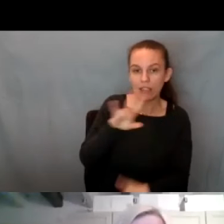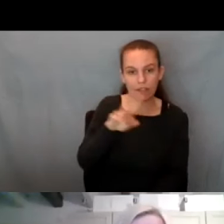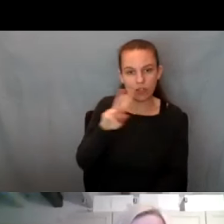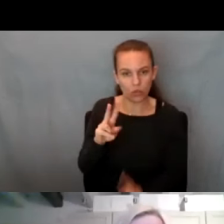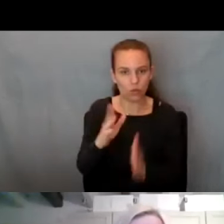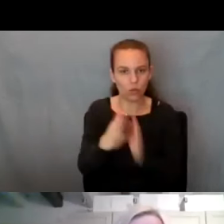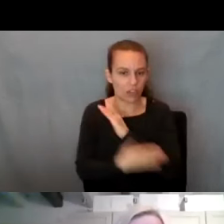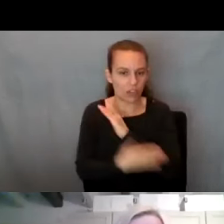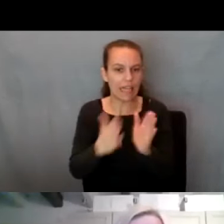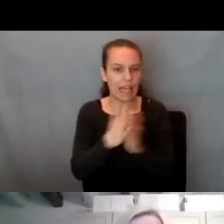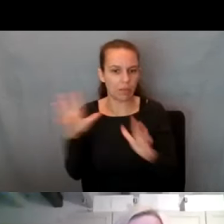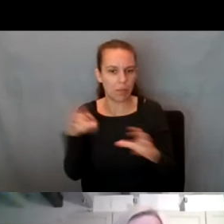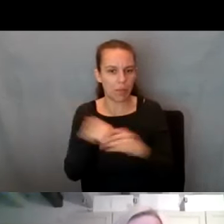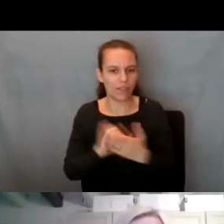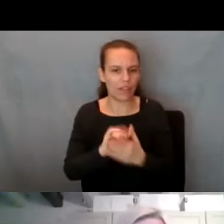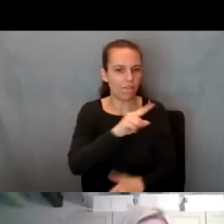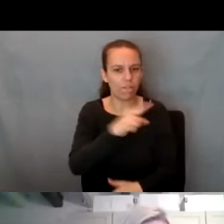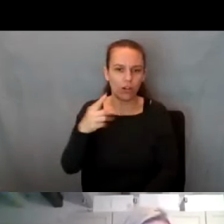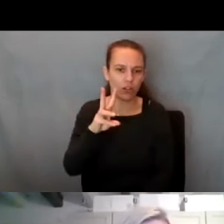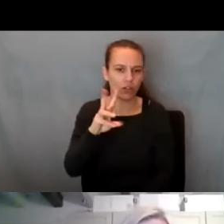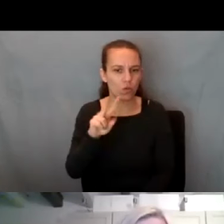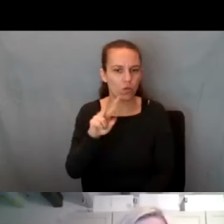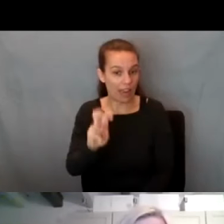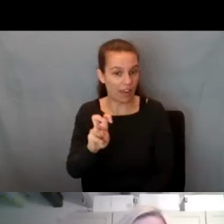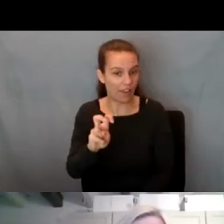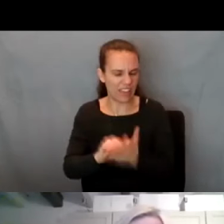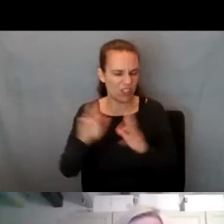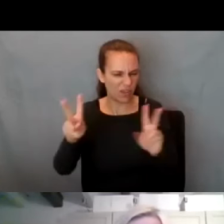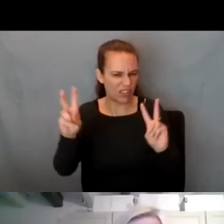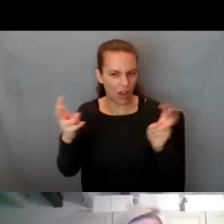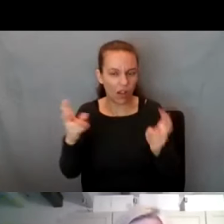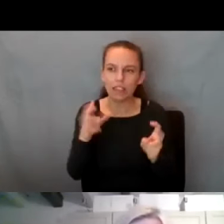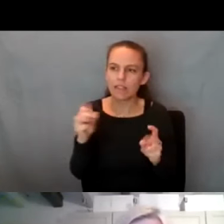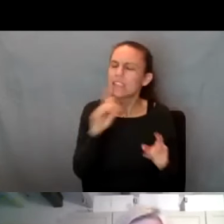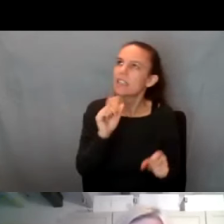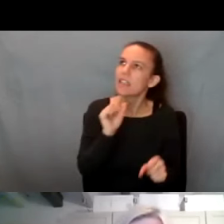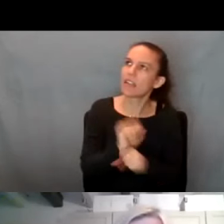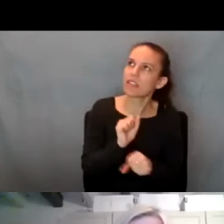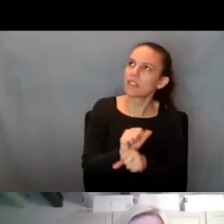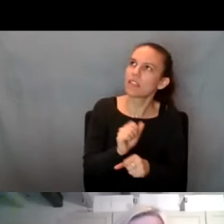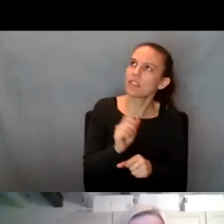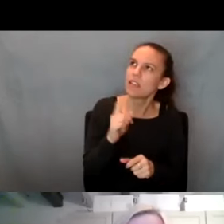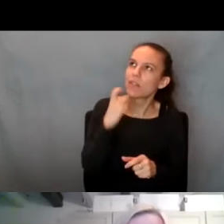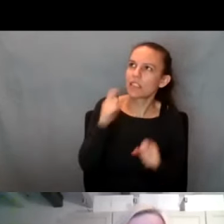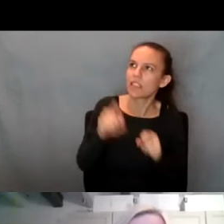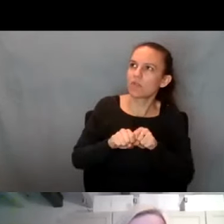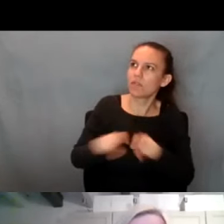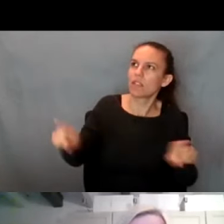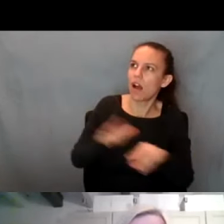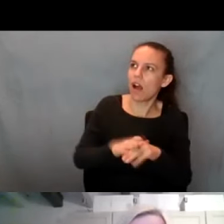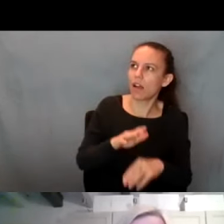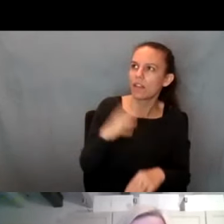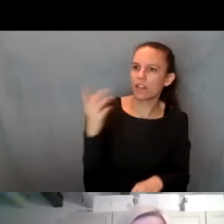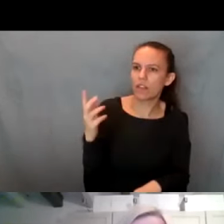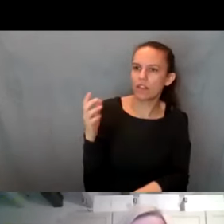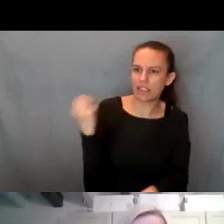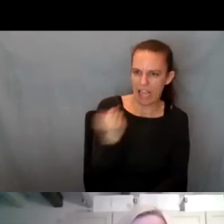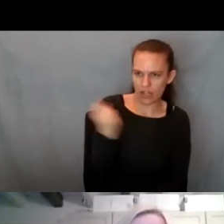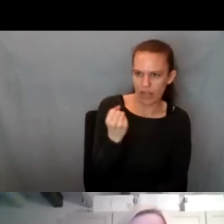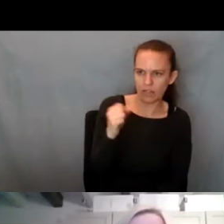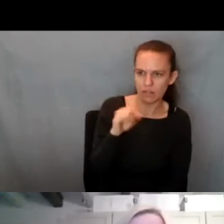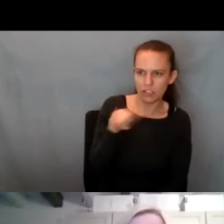called. And actually not the 29th, it went out the 30th, this Saturday, a letter to all